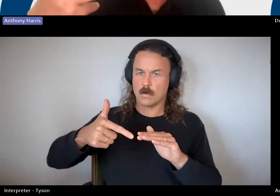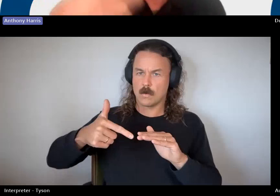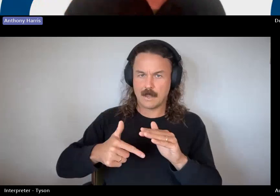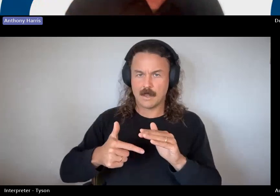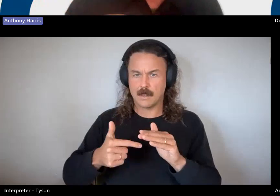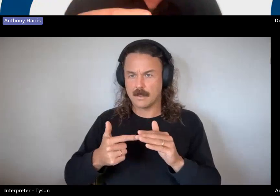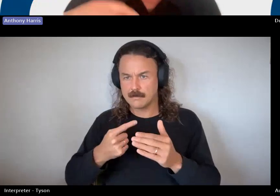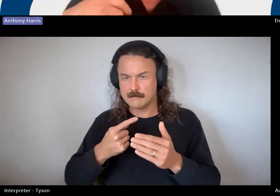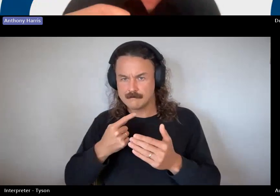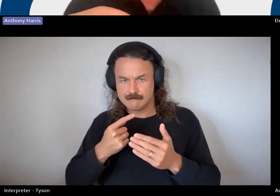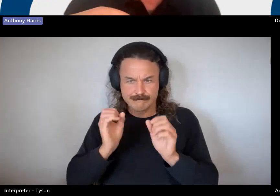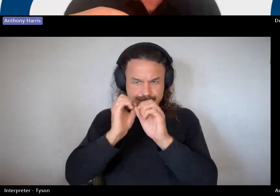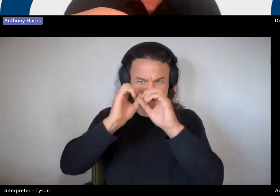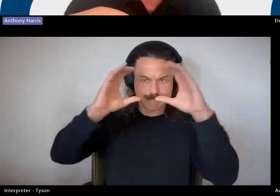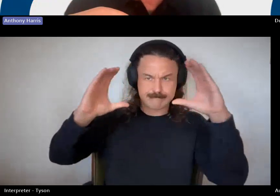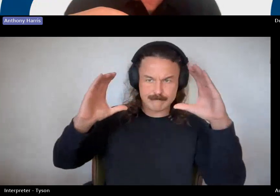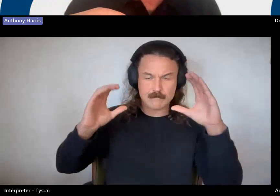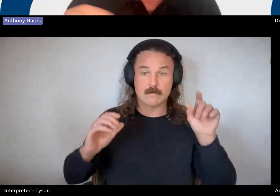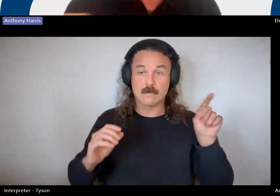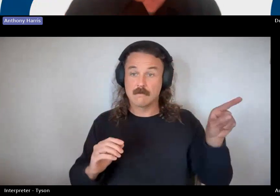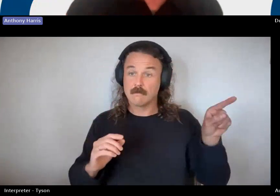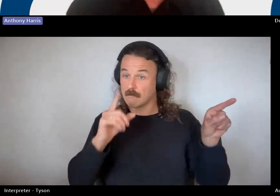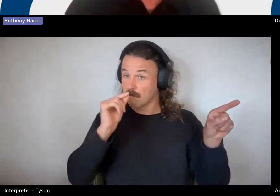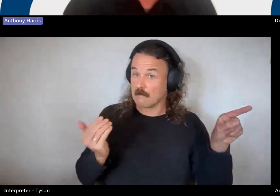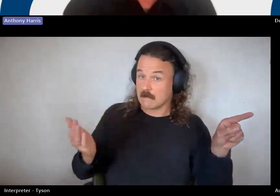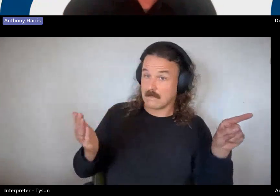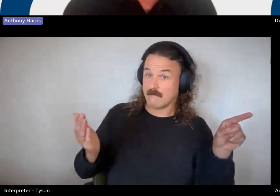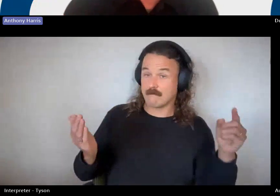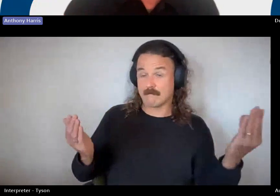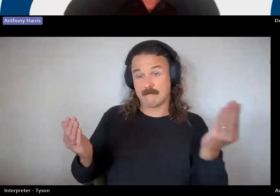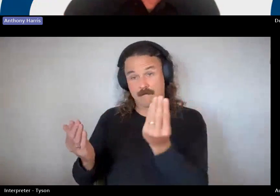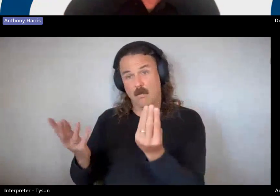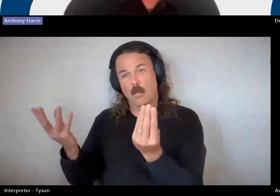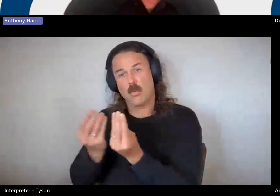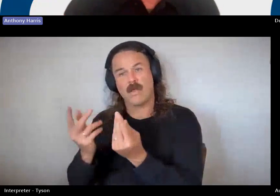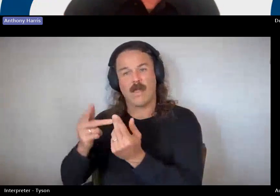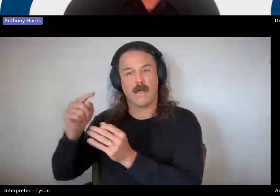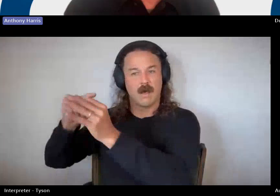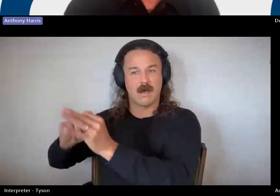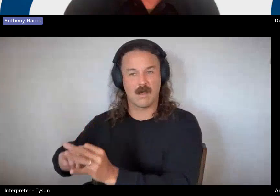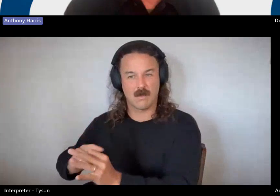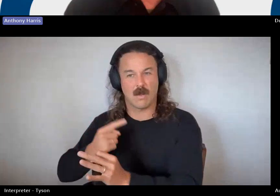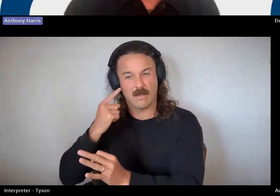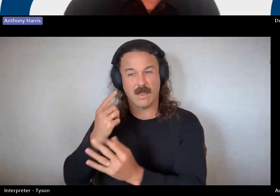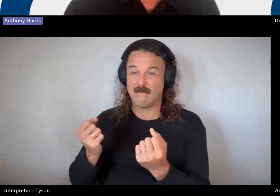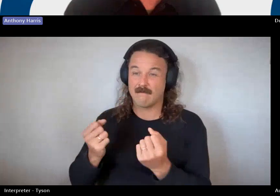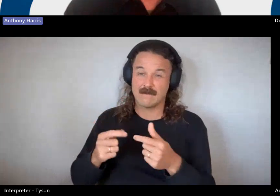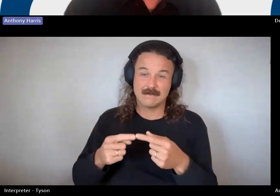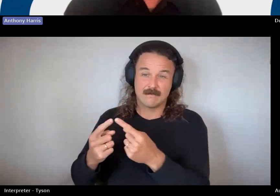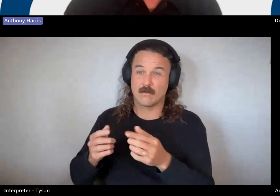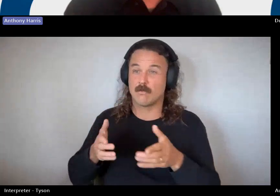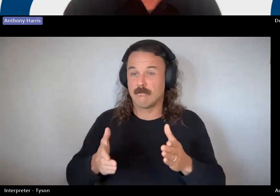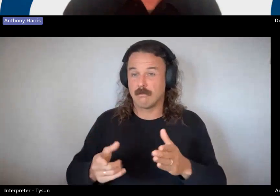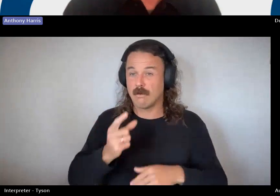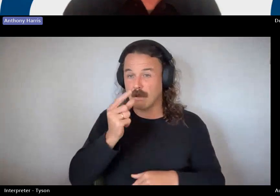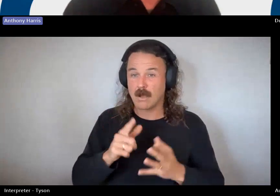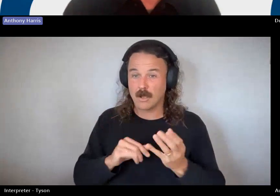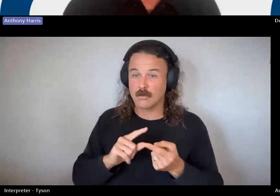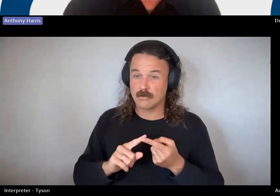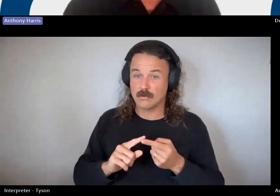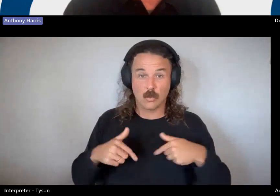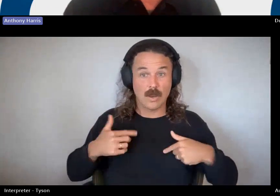global well-being measure alongside that. So I think it's got multiple uses. And obviously, we'd like to see it used